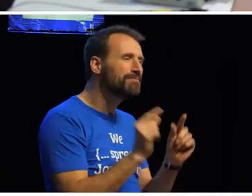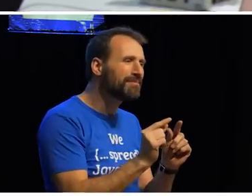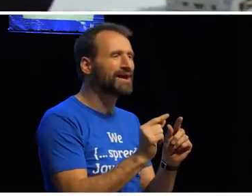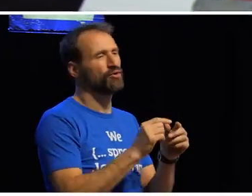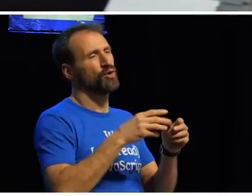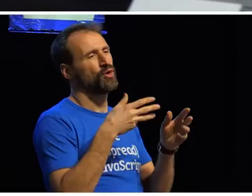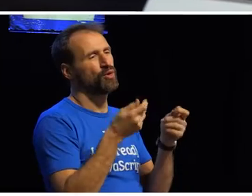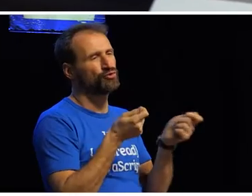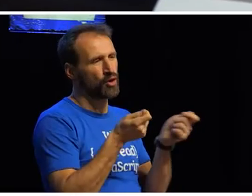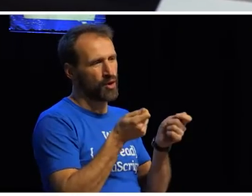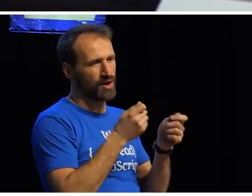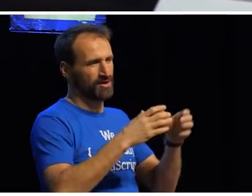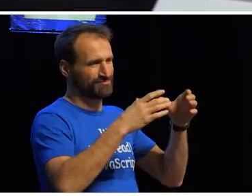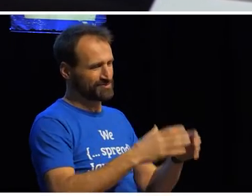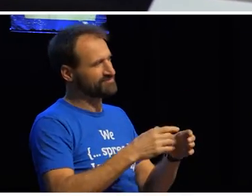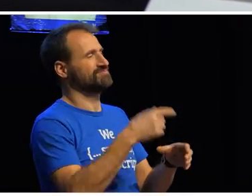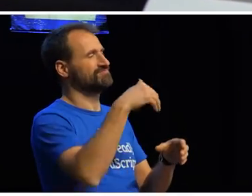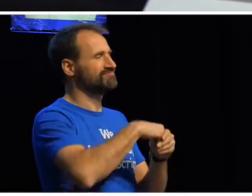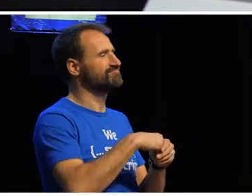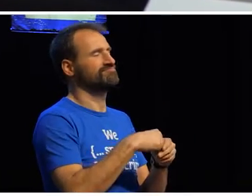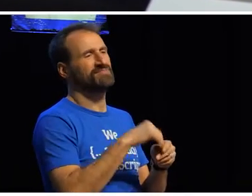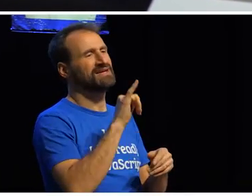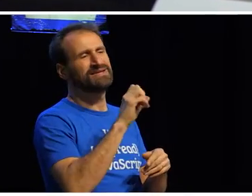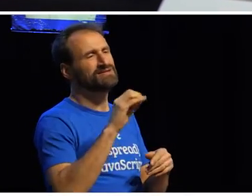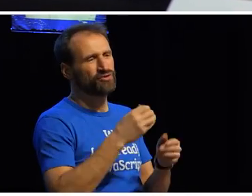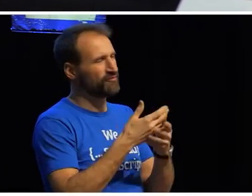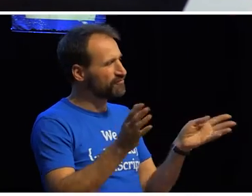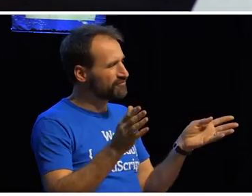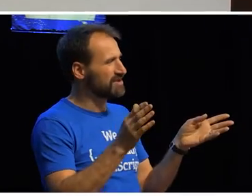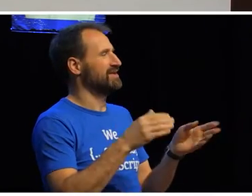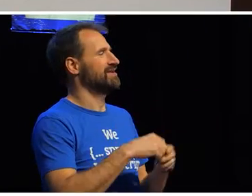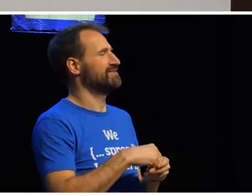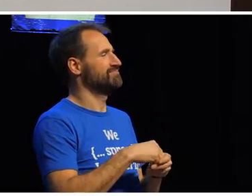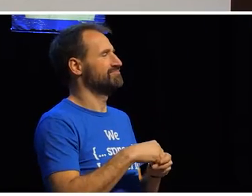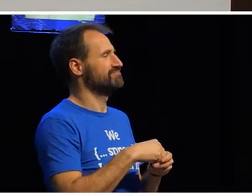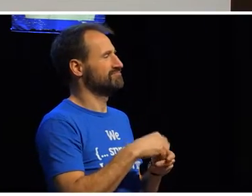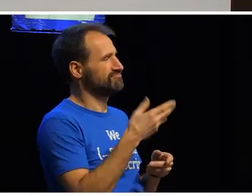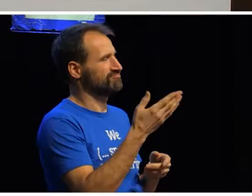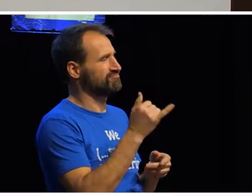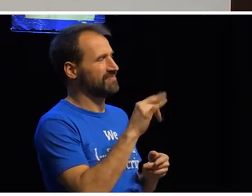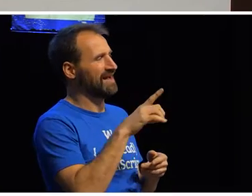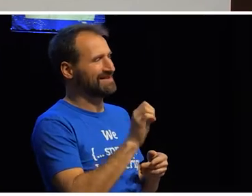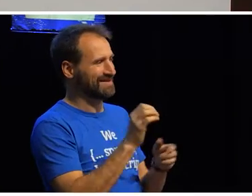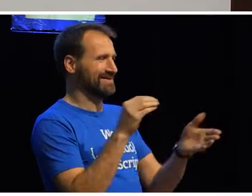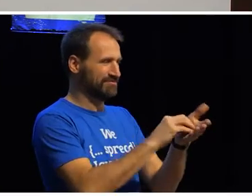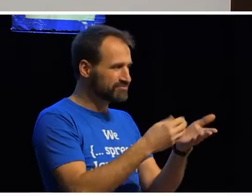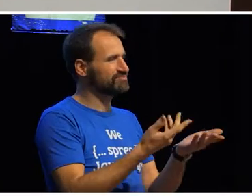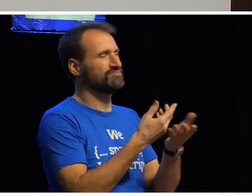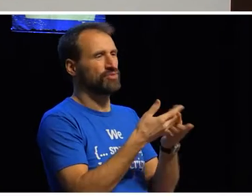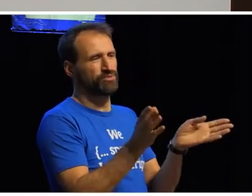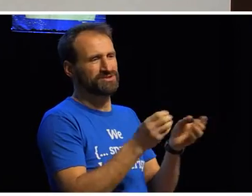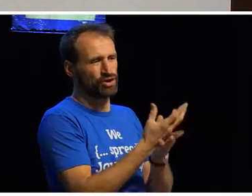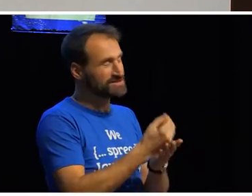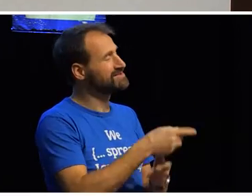open source, it's like software, IDE, it's all free, and you can do all kind of stuff. And the coolest thing about Arduino was that this